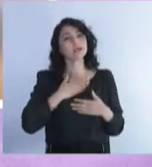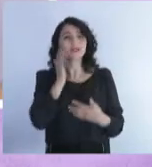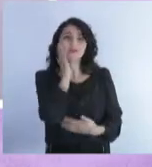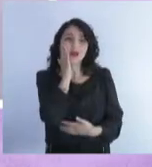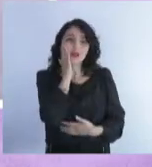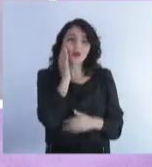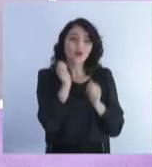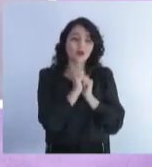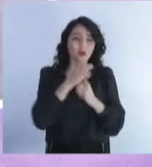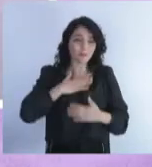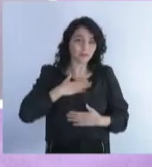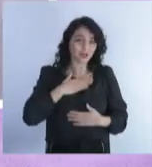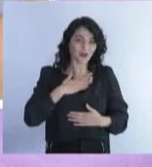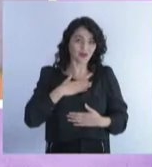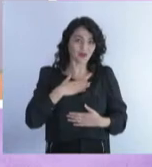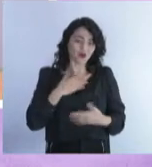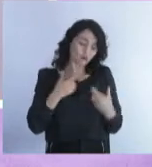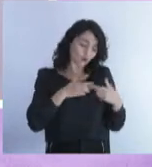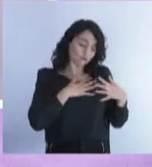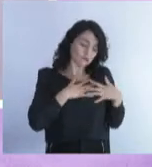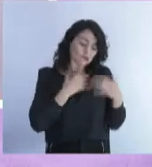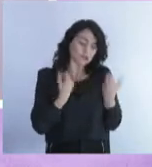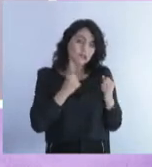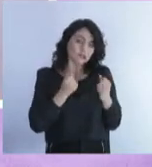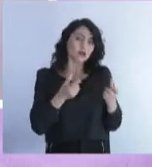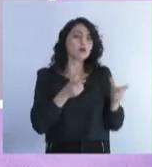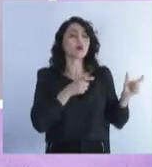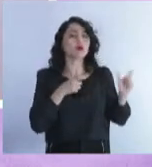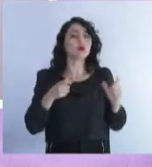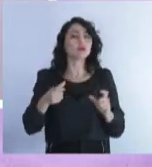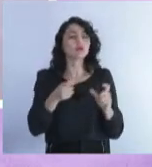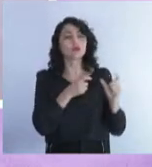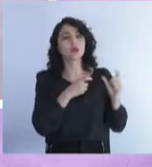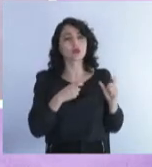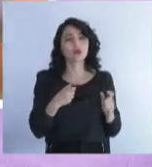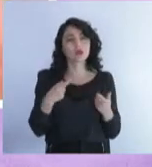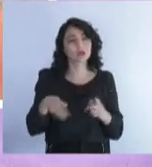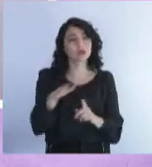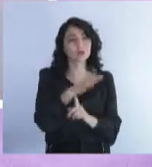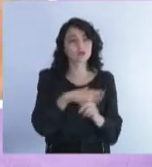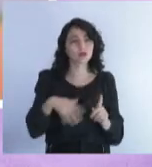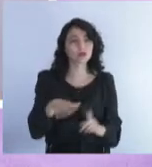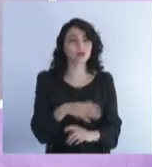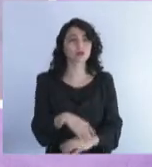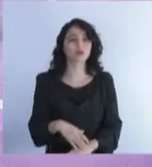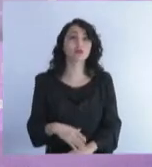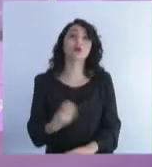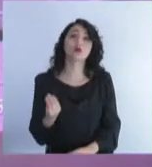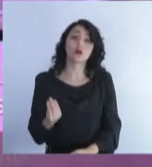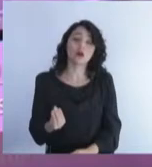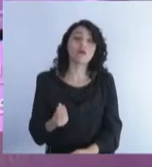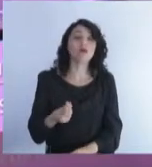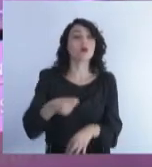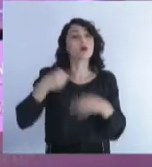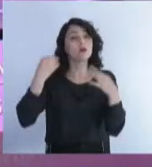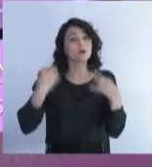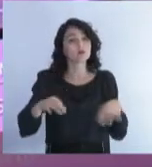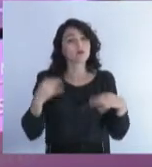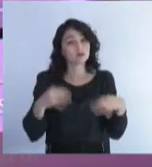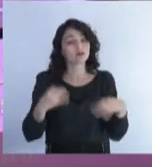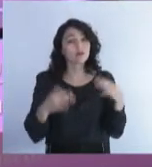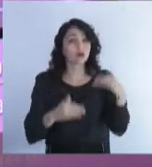to manage your own anxiety about the situation. There is, of course, a realistic fear